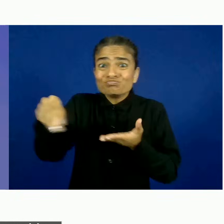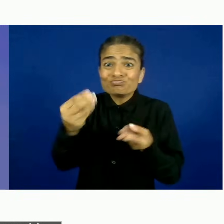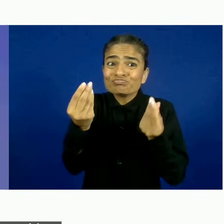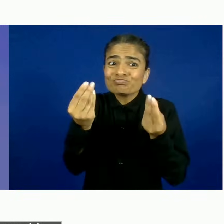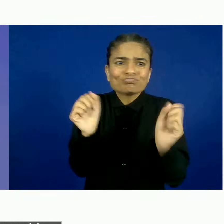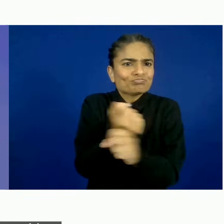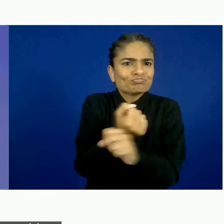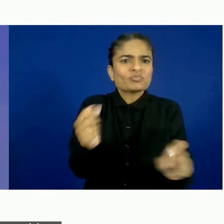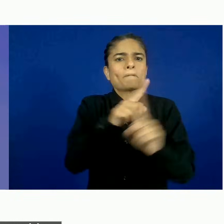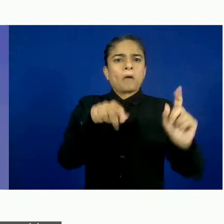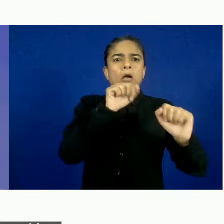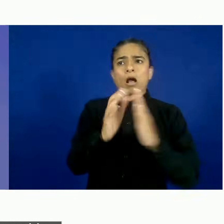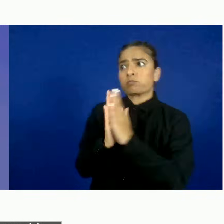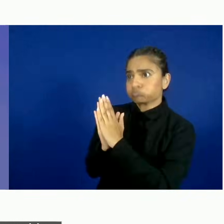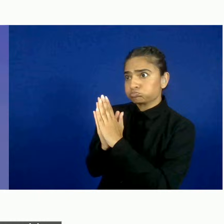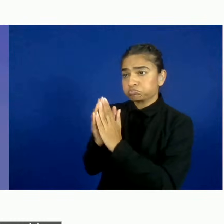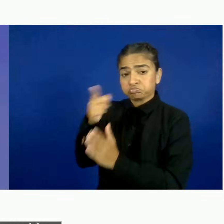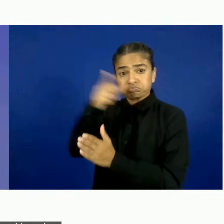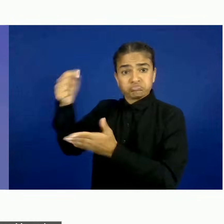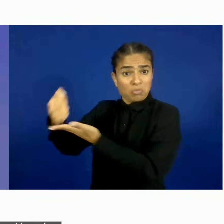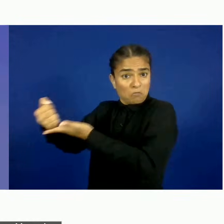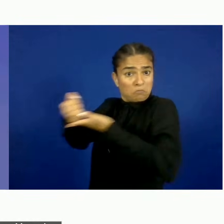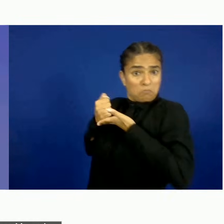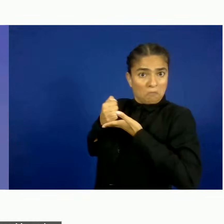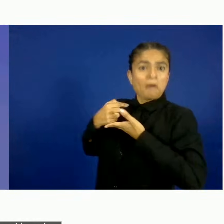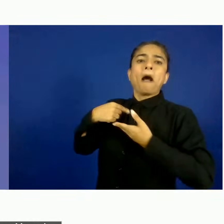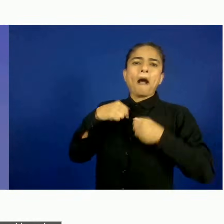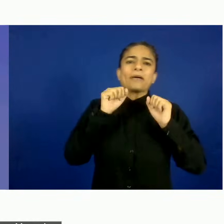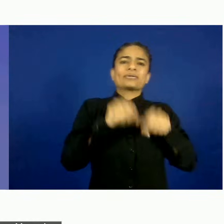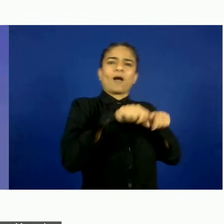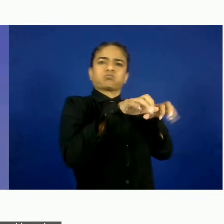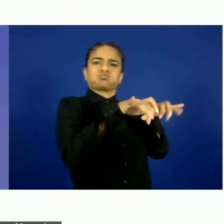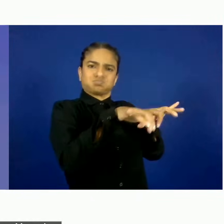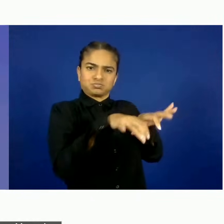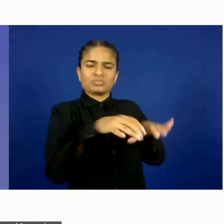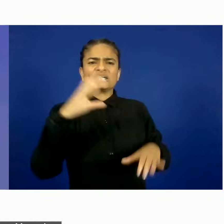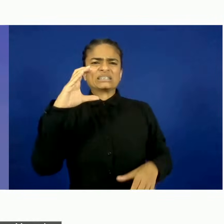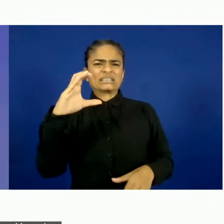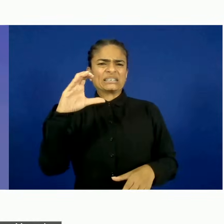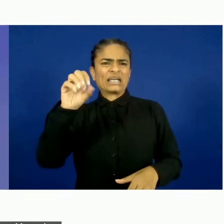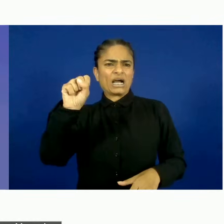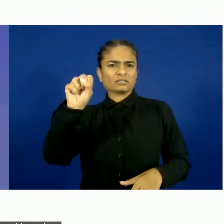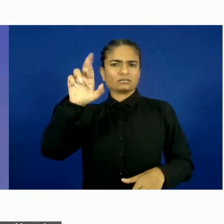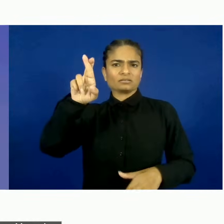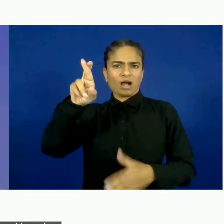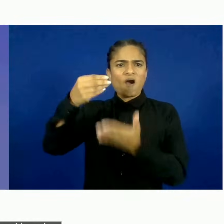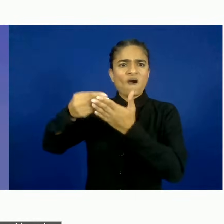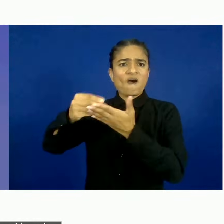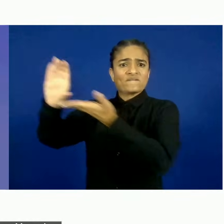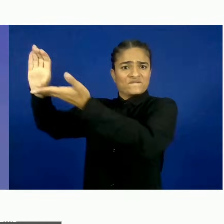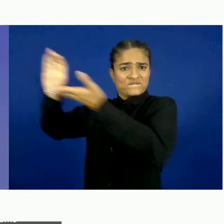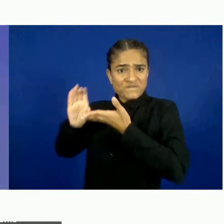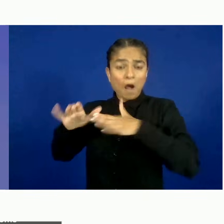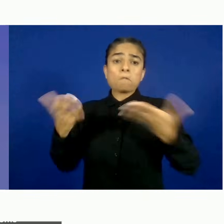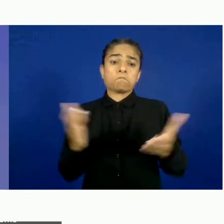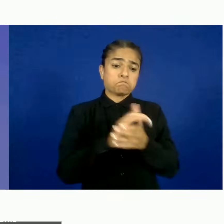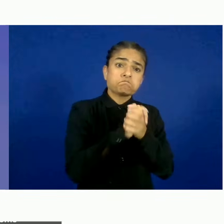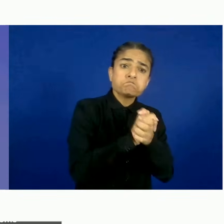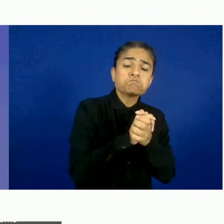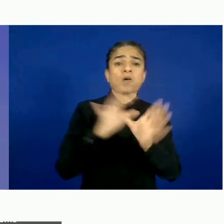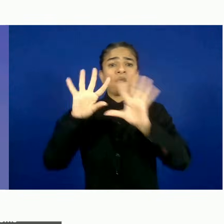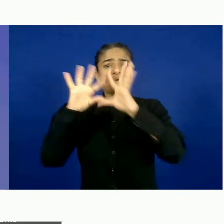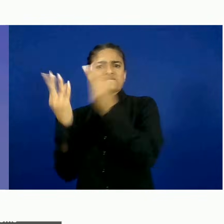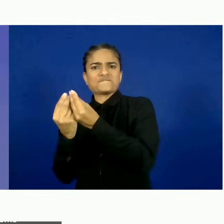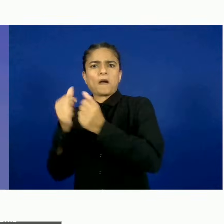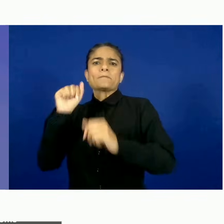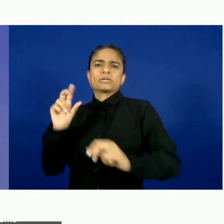or friends and family can come forward and do the donation on behalf of that user. Okay. And how did it come about? How did you one